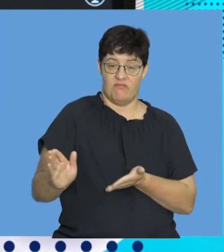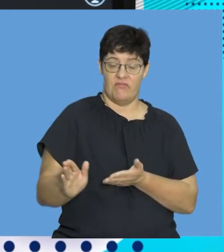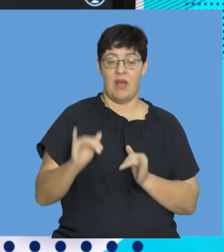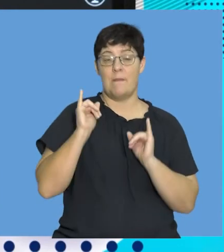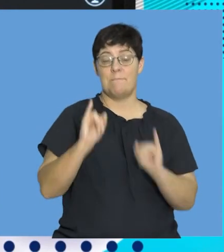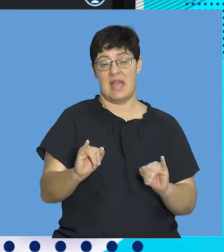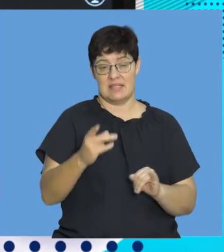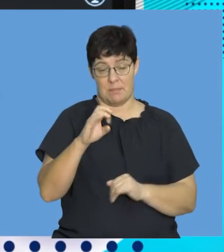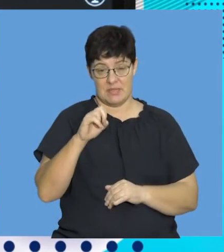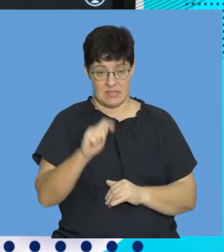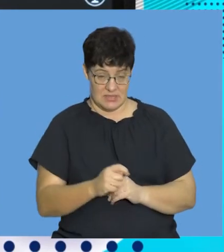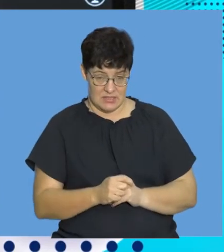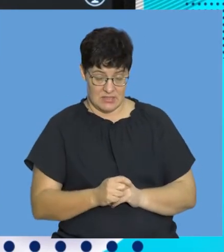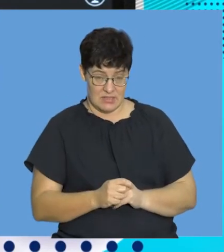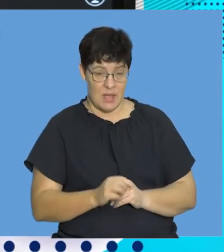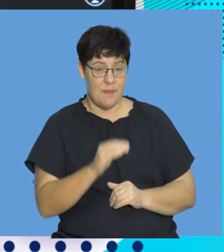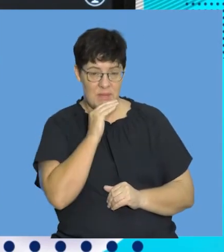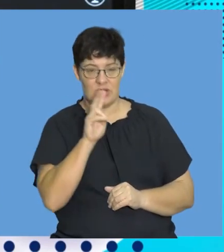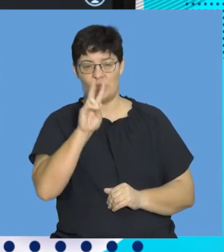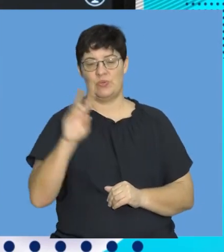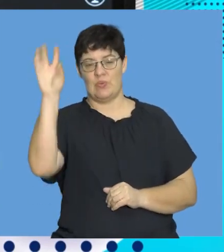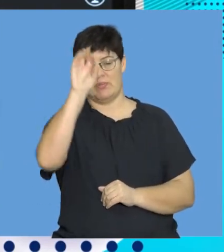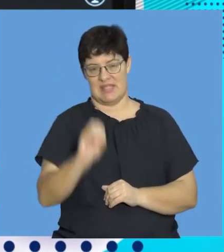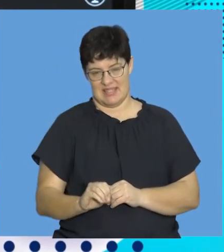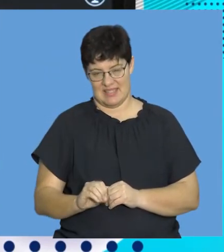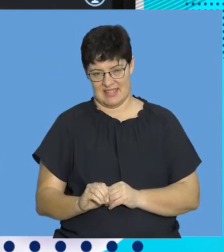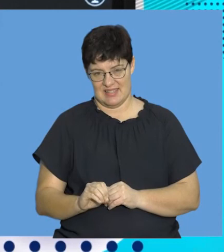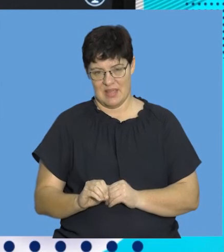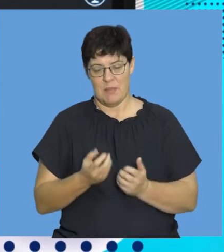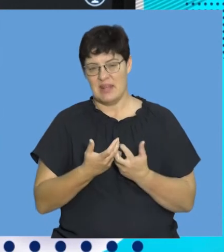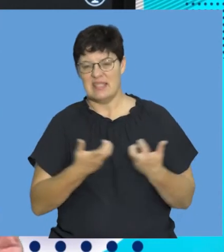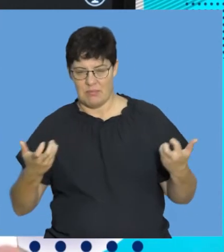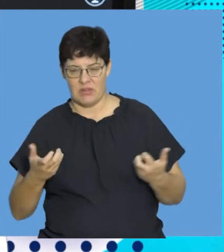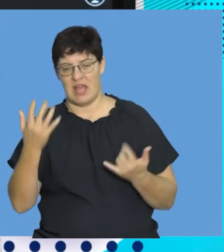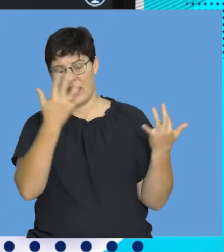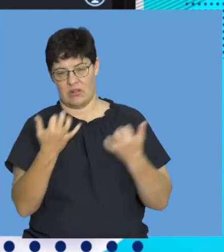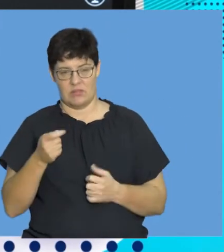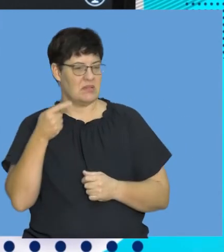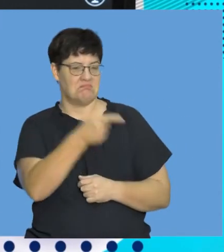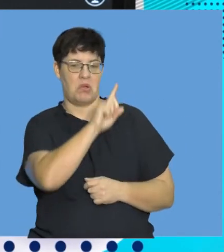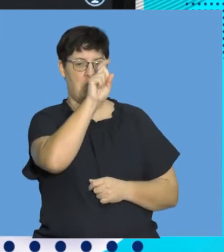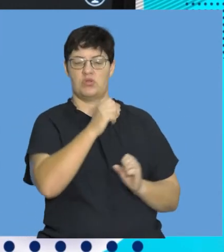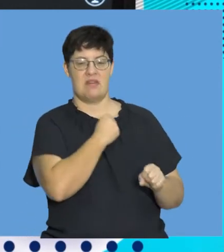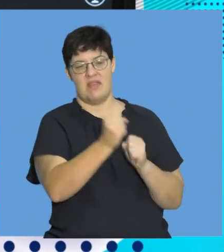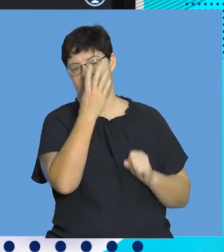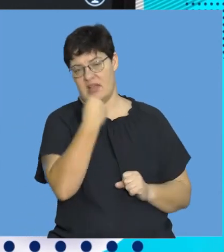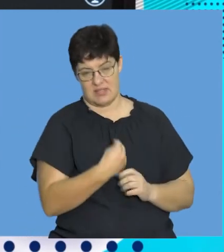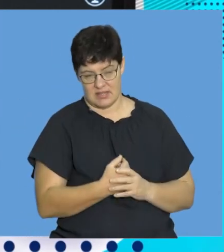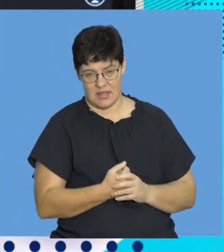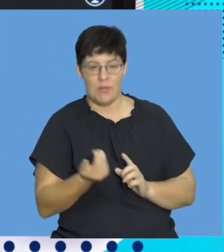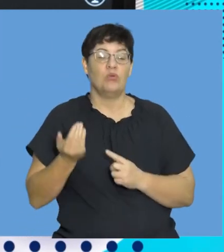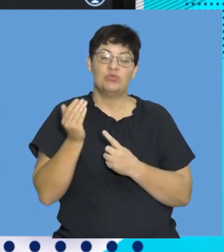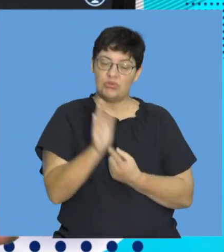be as the 2% as a separate calculation. Obviously, this question didn't ask for that. I'm just showing you that that